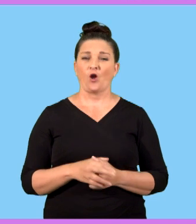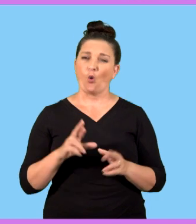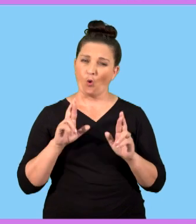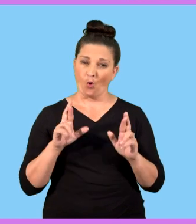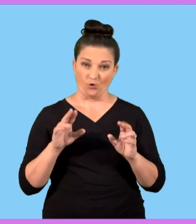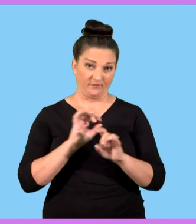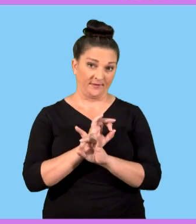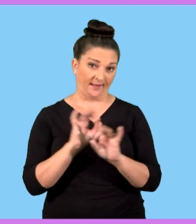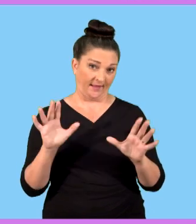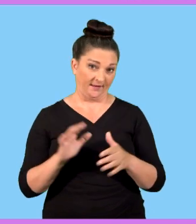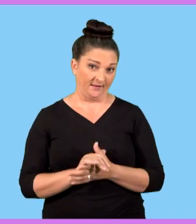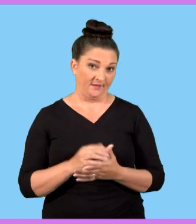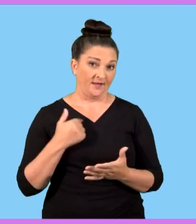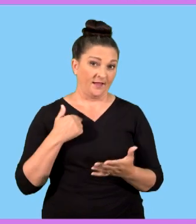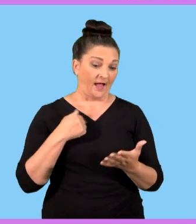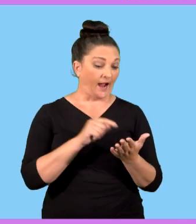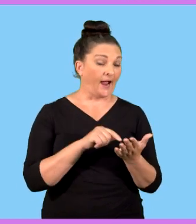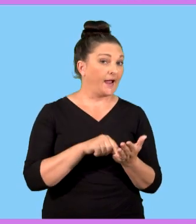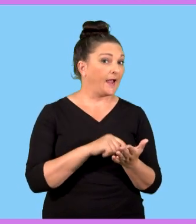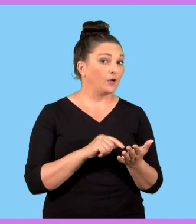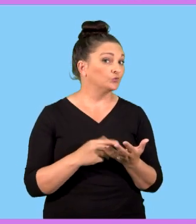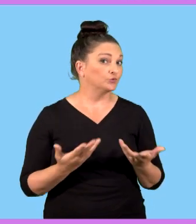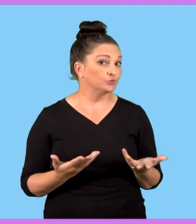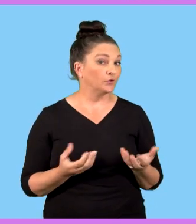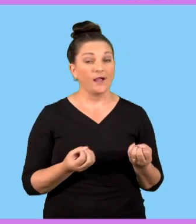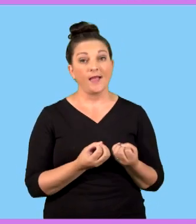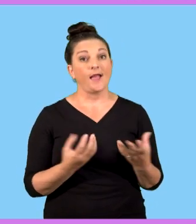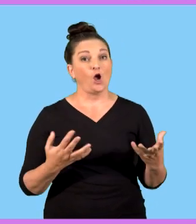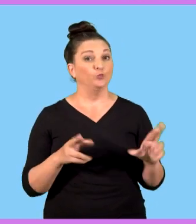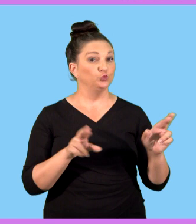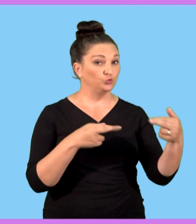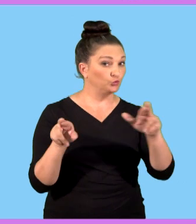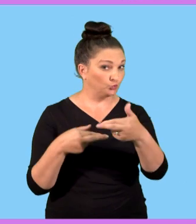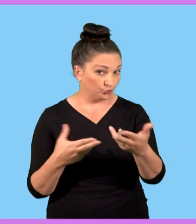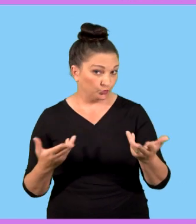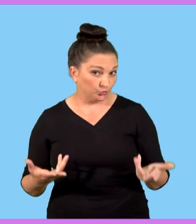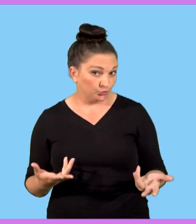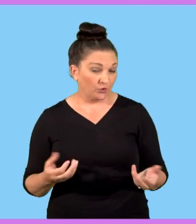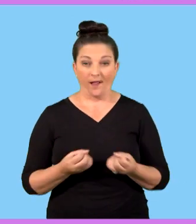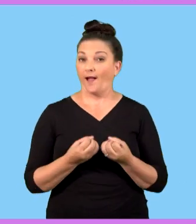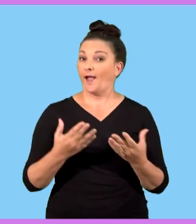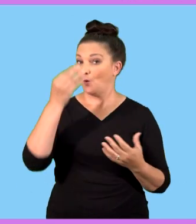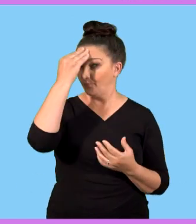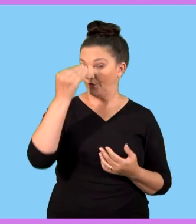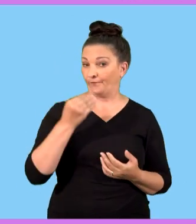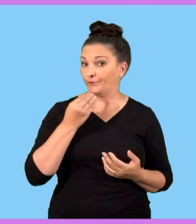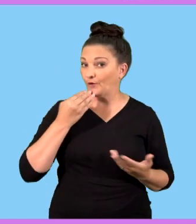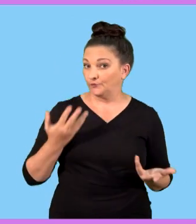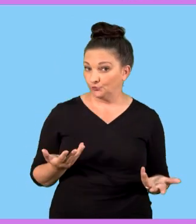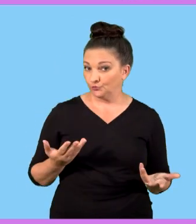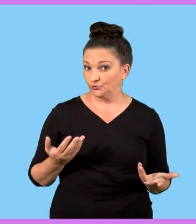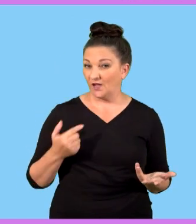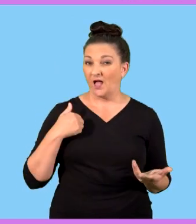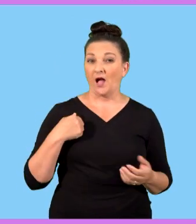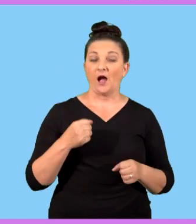1:1,5. Guys, I hope that's clear to you. I counted the amount of rooms. I've counted the amount of windows.